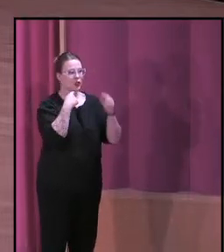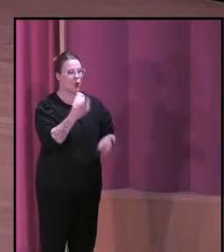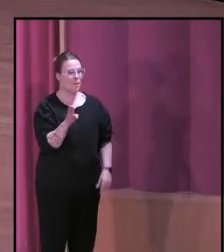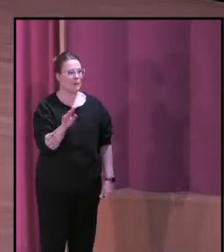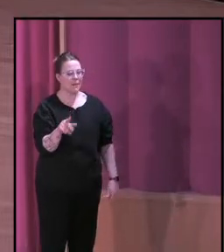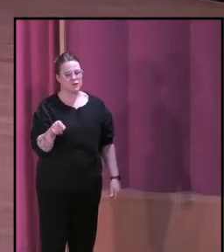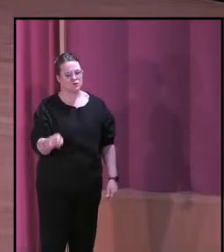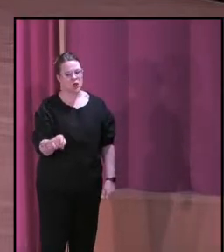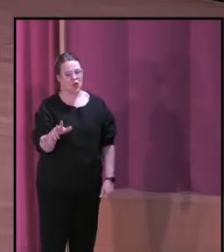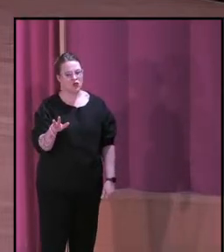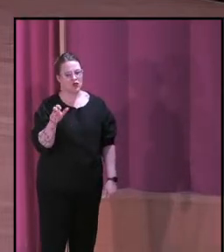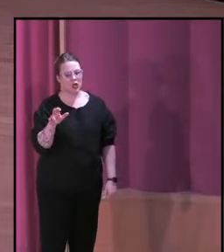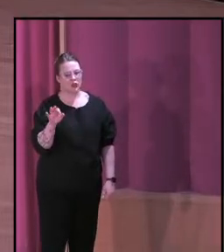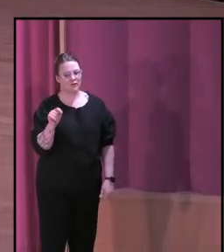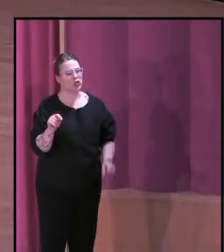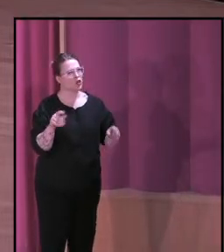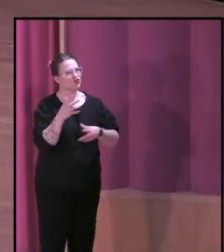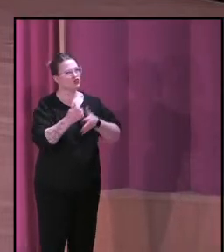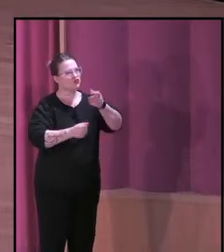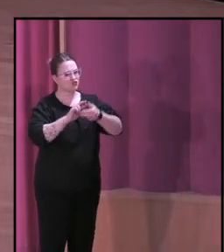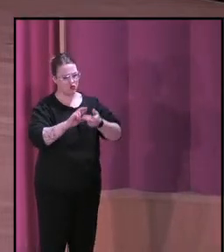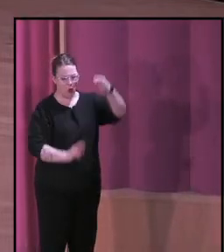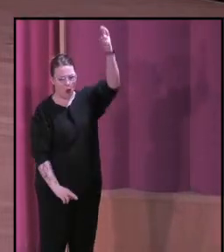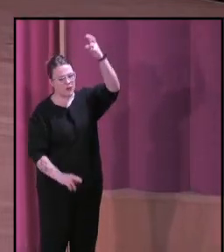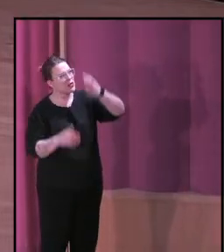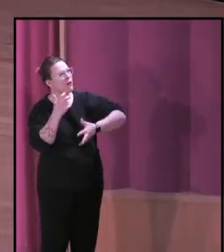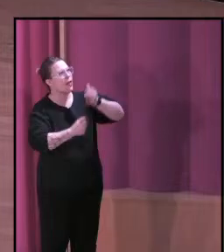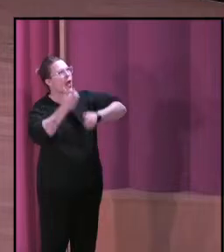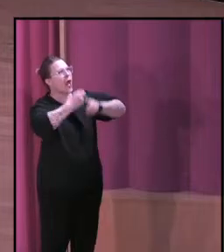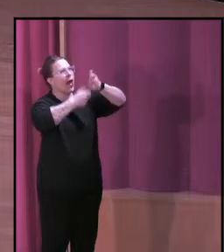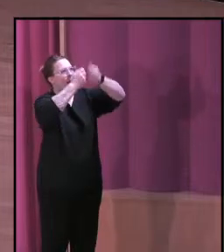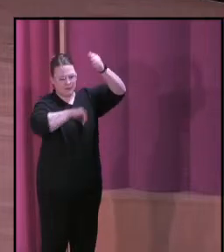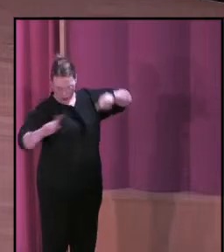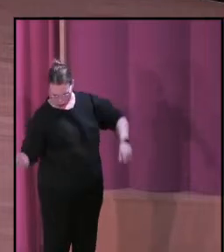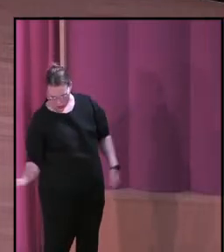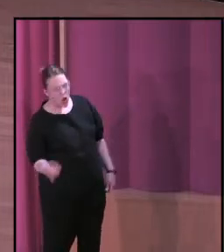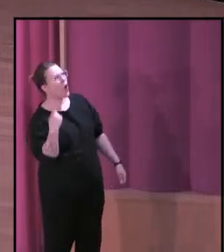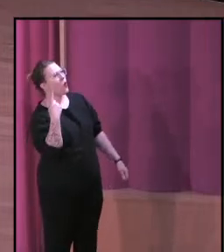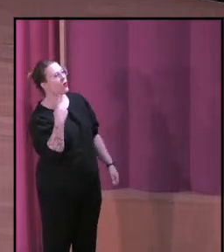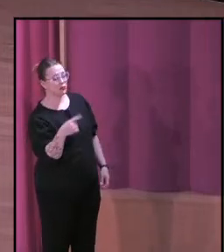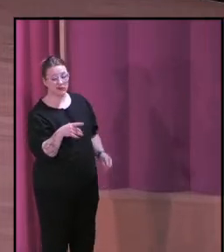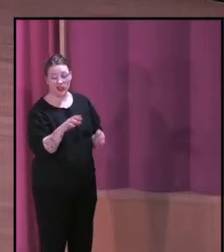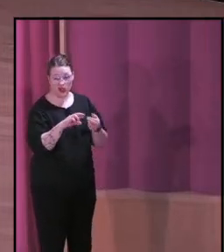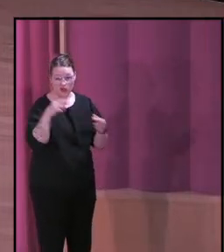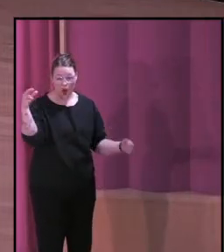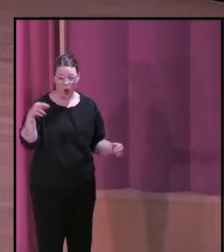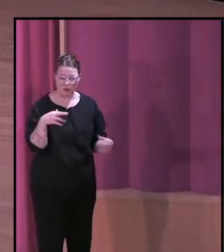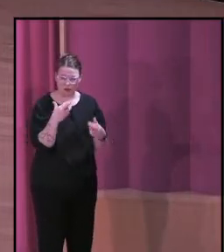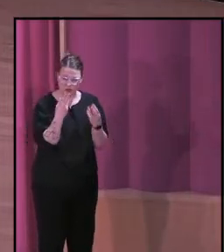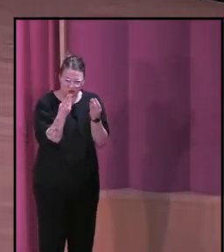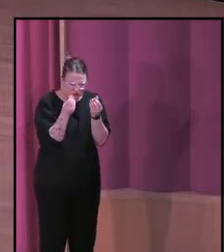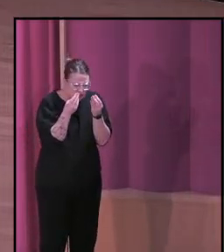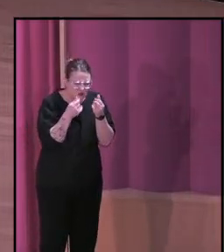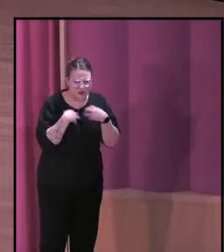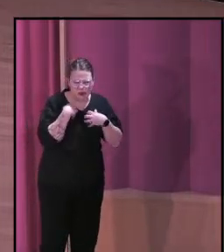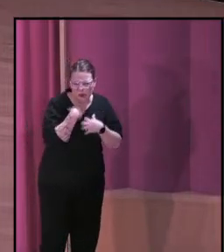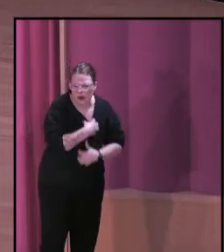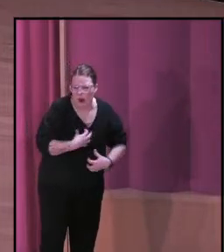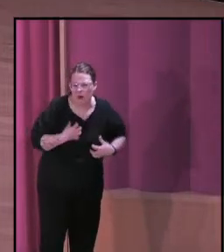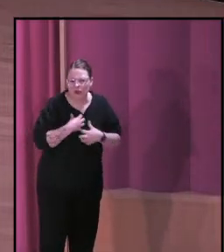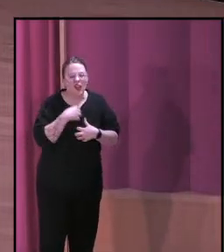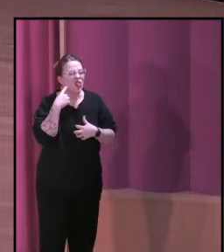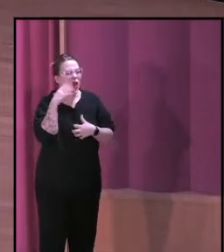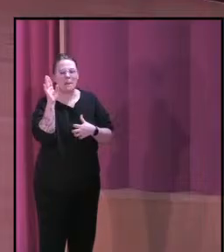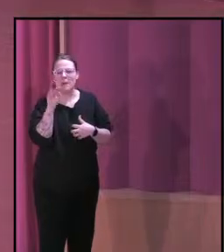300-foot-tall, slimy alien rope, figuring it'd be so difficult and so disgusting that it would break Bob's spirit. But